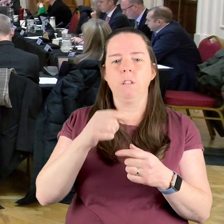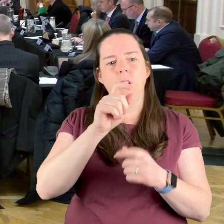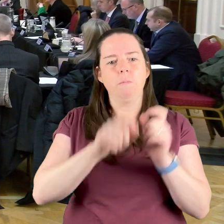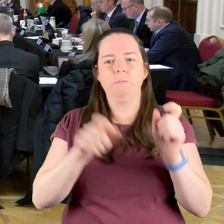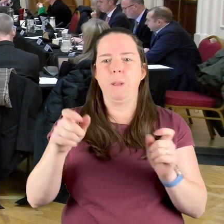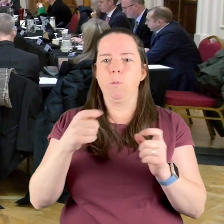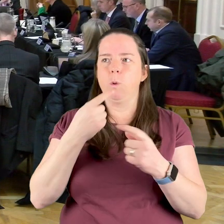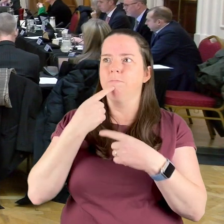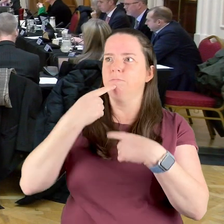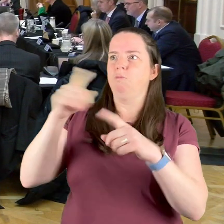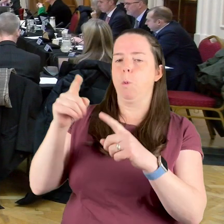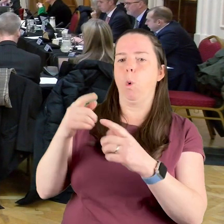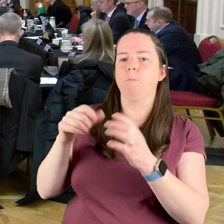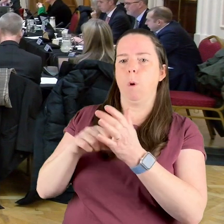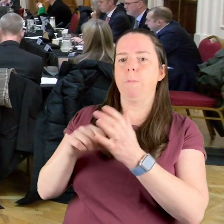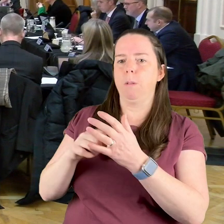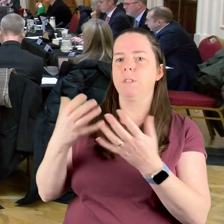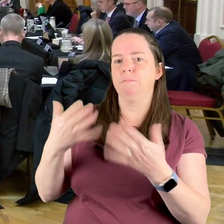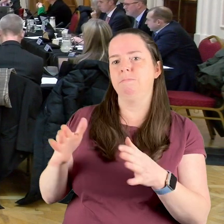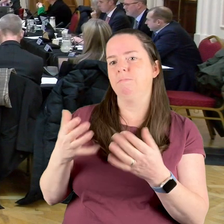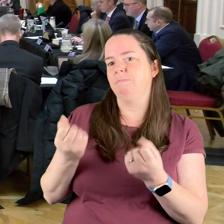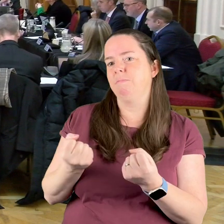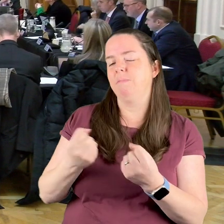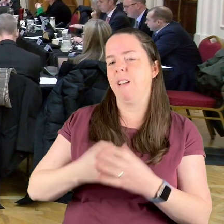around. And yeah.